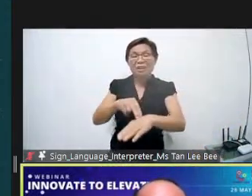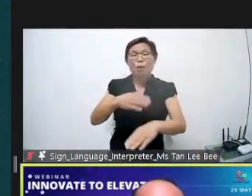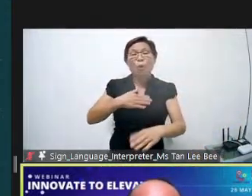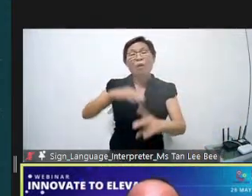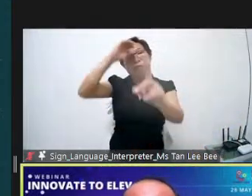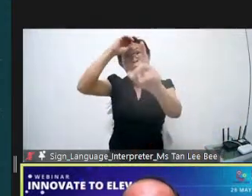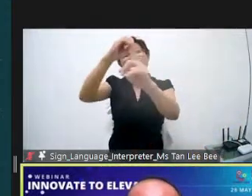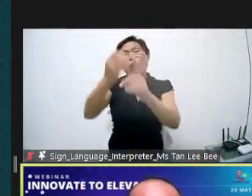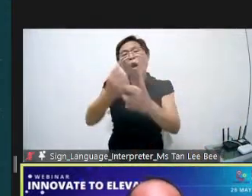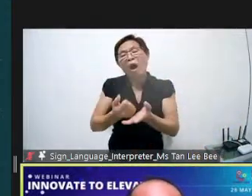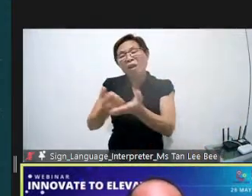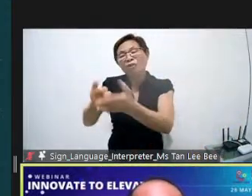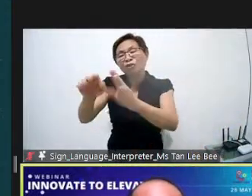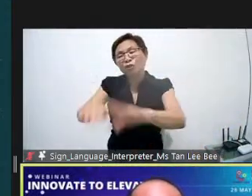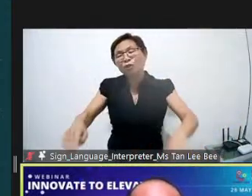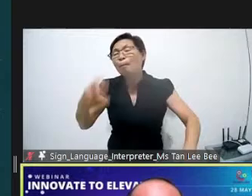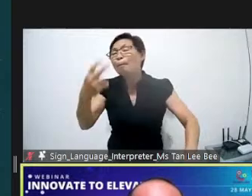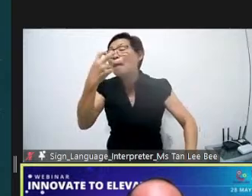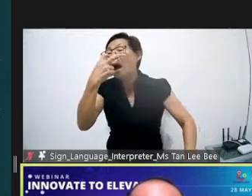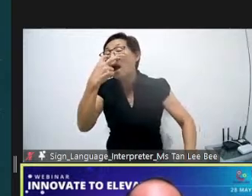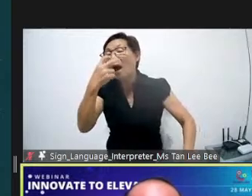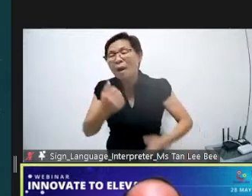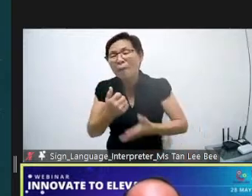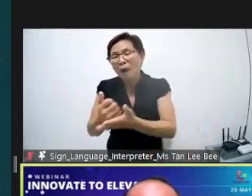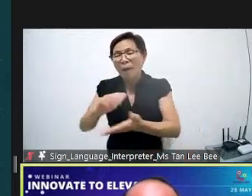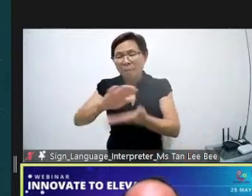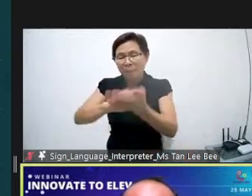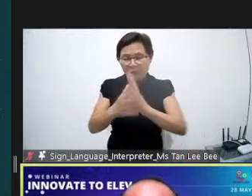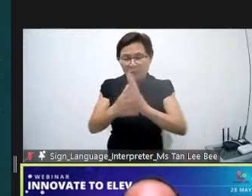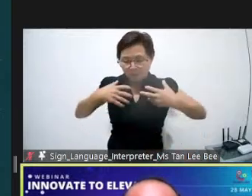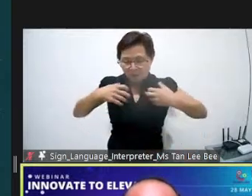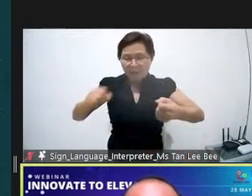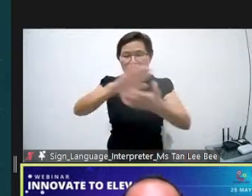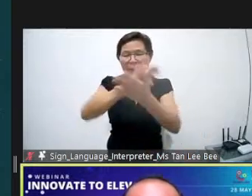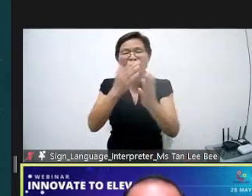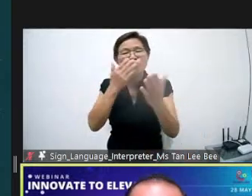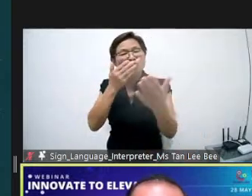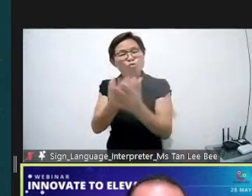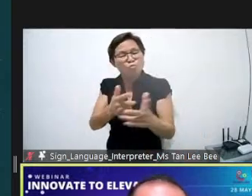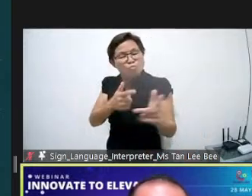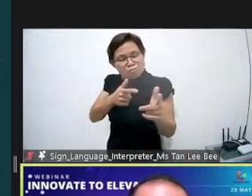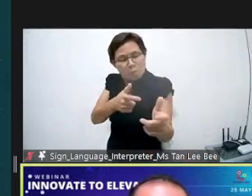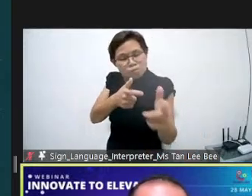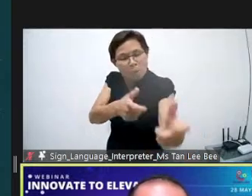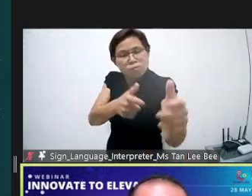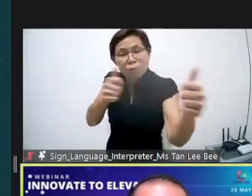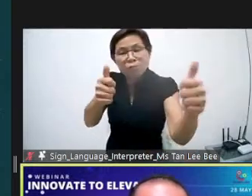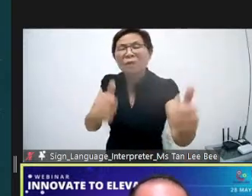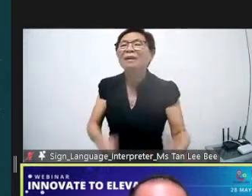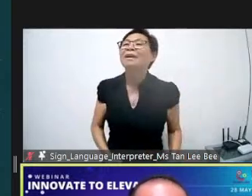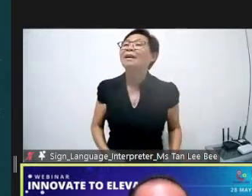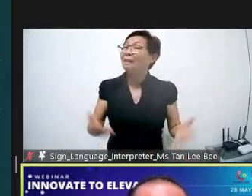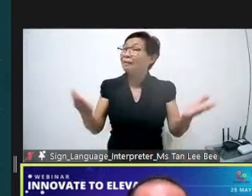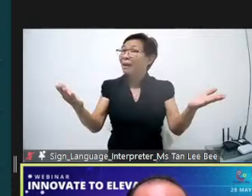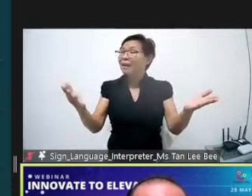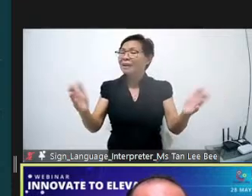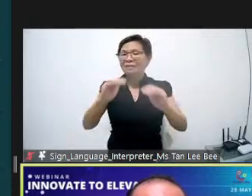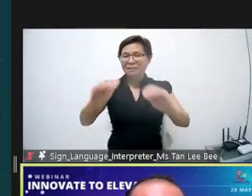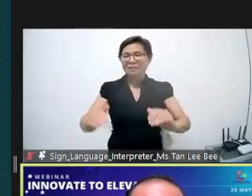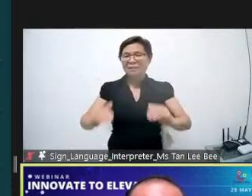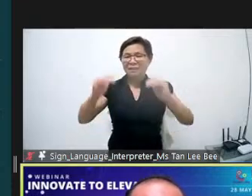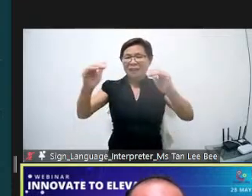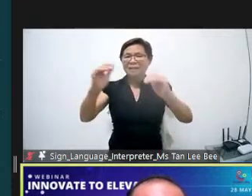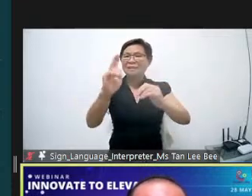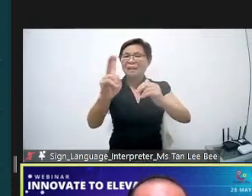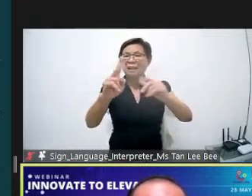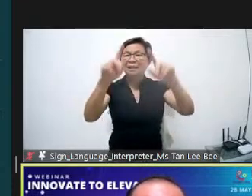student, my blind student actually, getting healthy and become a good runner. All right, guys. Next, please, for the